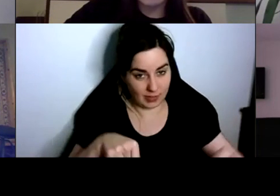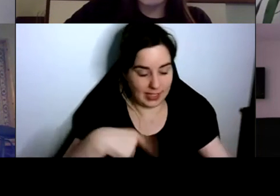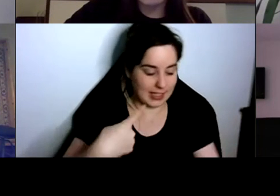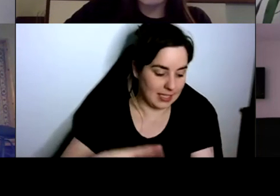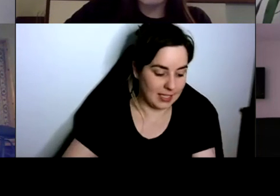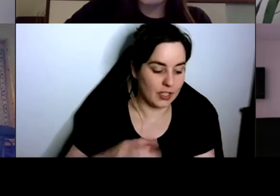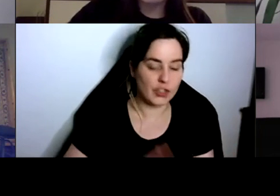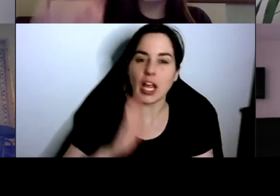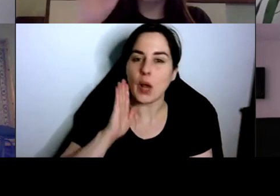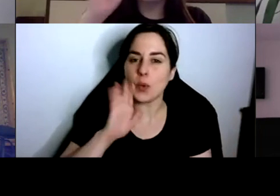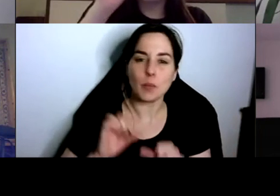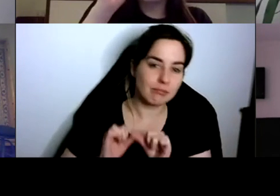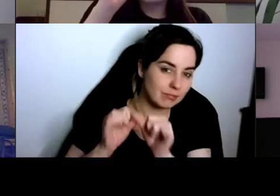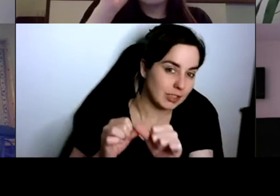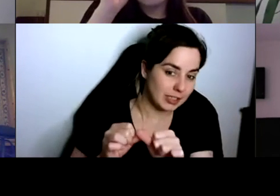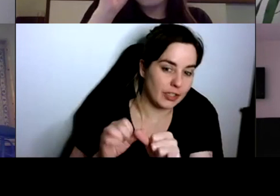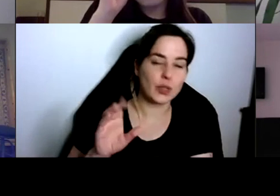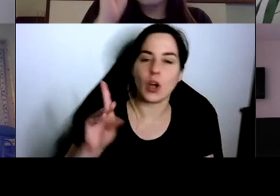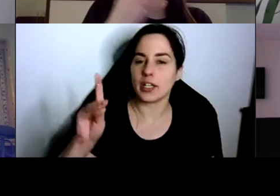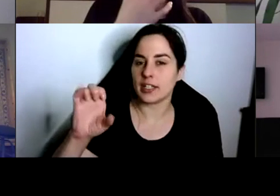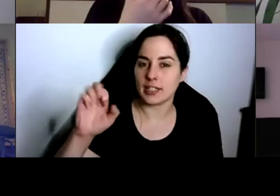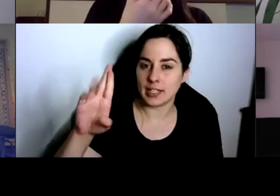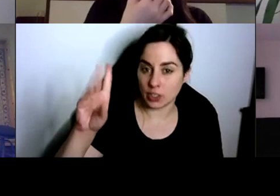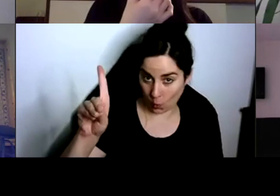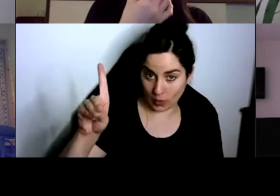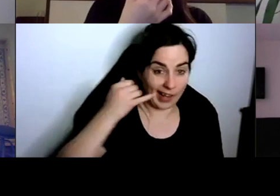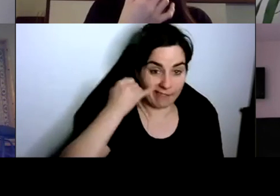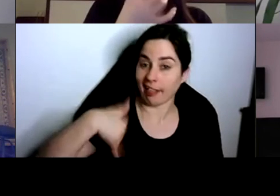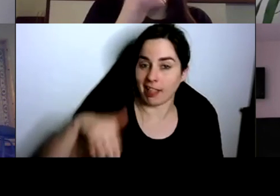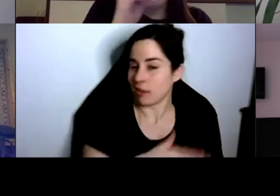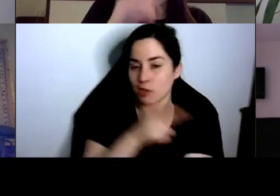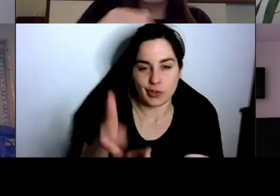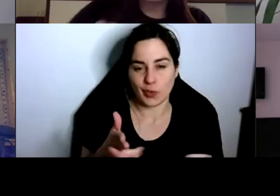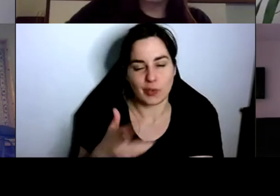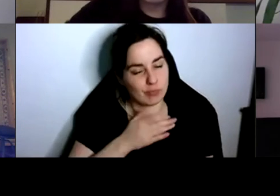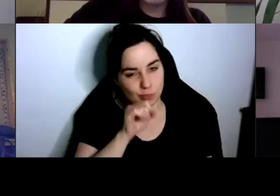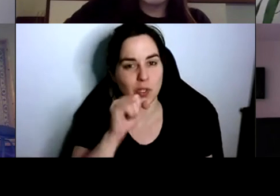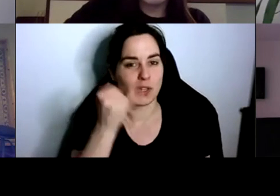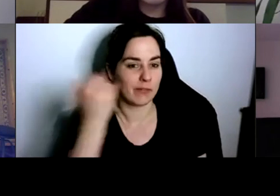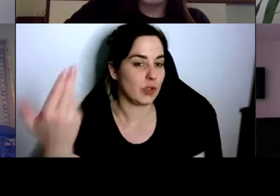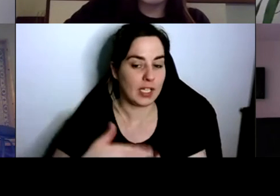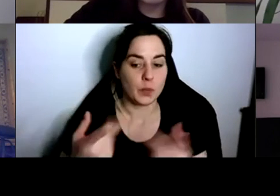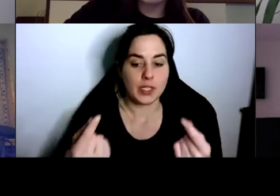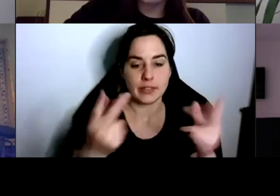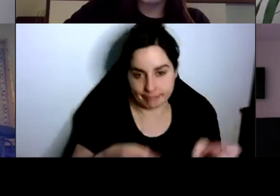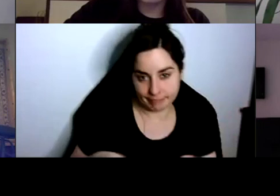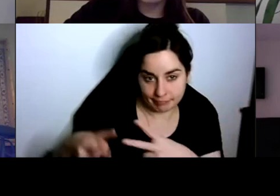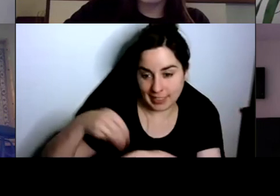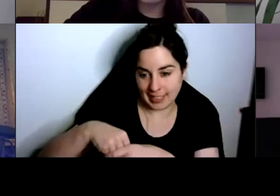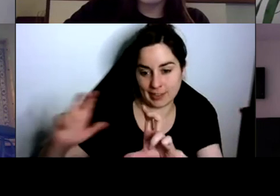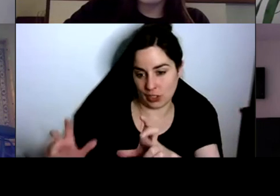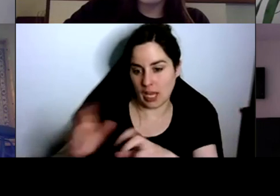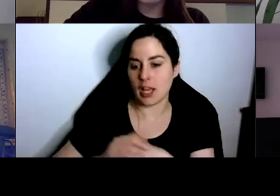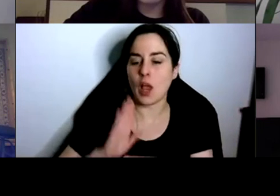film forum on Discord. If you aren't on our Discord yet, we would love for you to join the conversation. We dropped the link into the chat and we'll have the